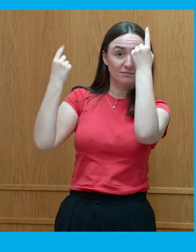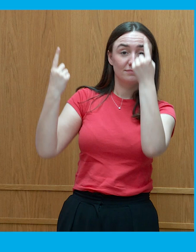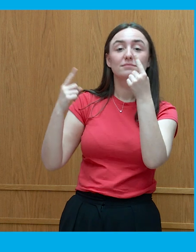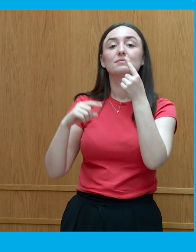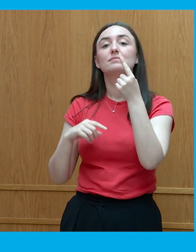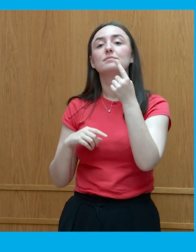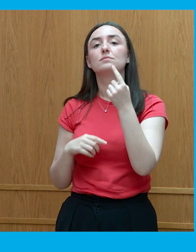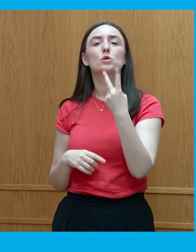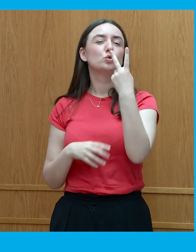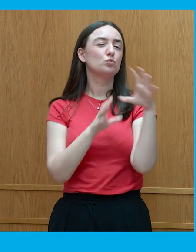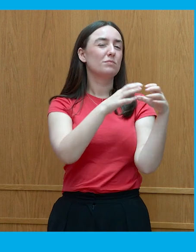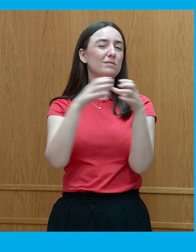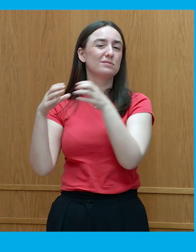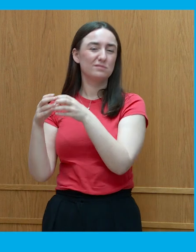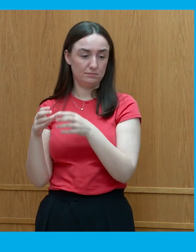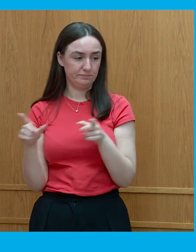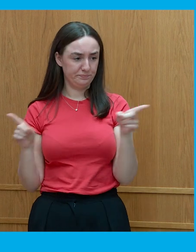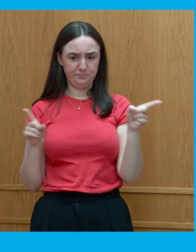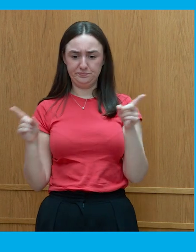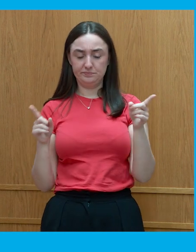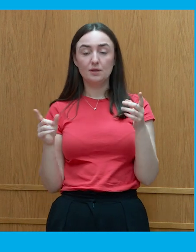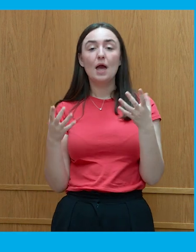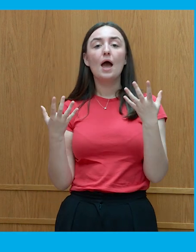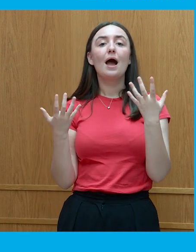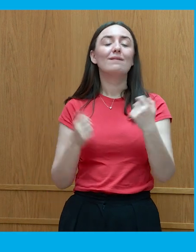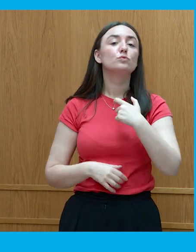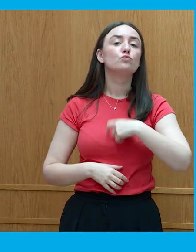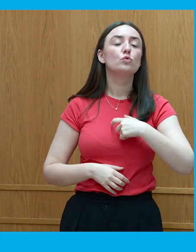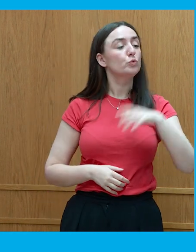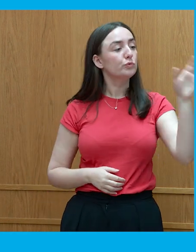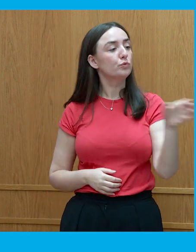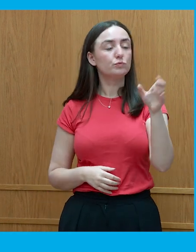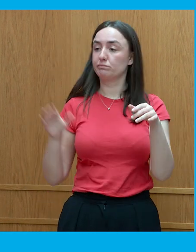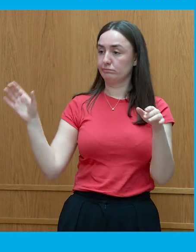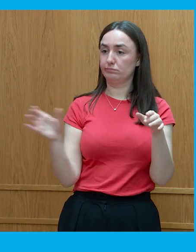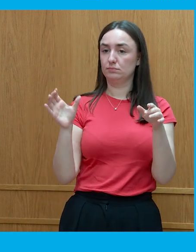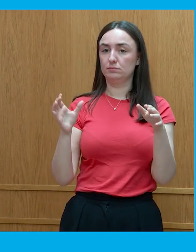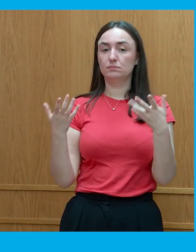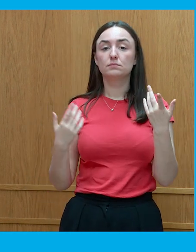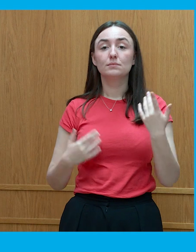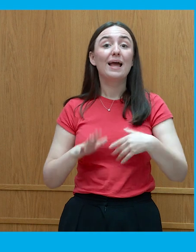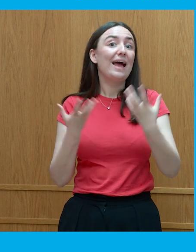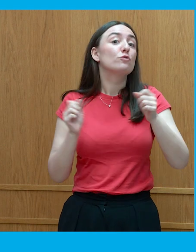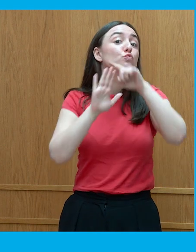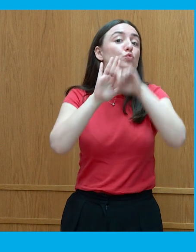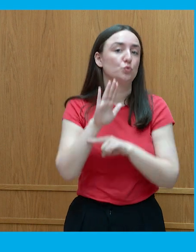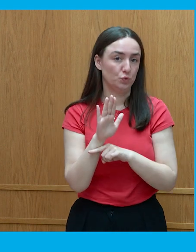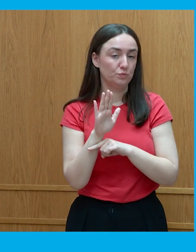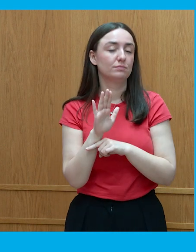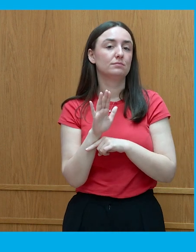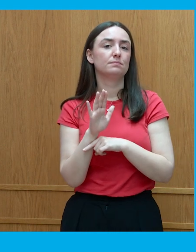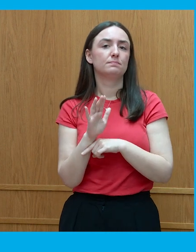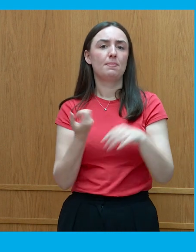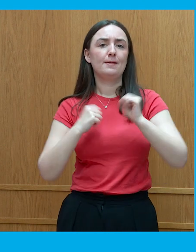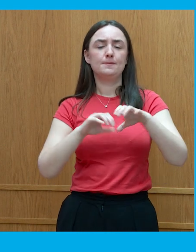the two parties have nominating rules. They're political parties, and they have a number of rules that are their machinery.